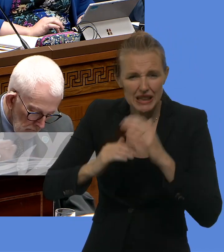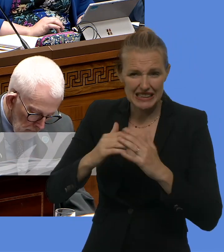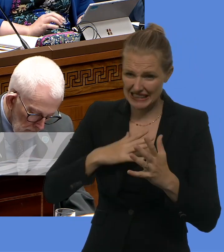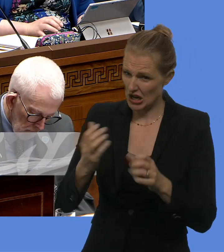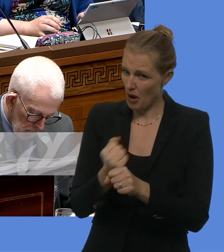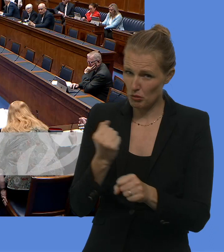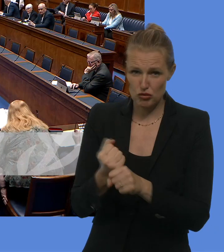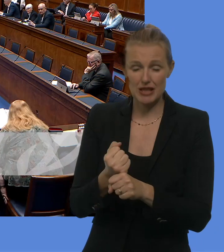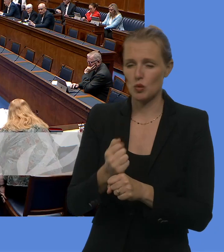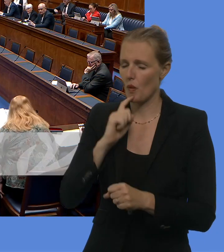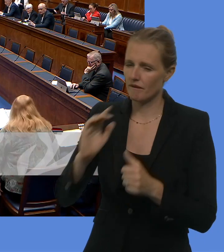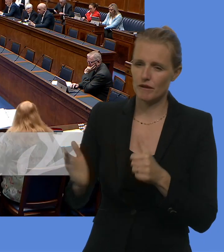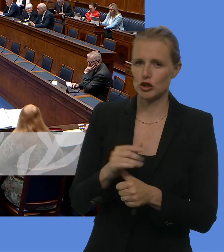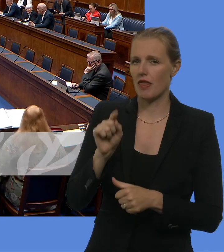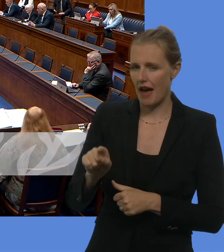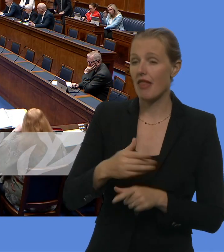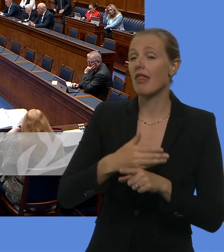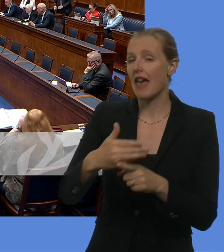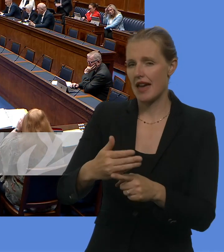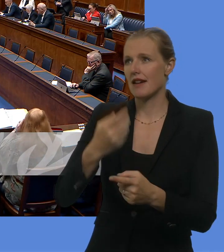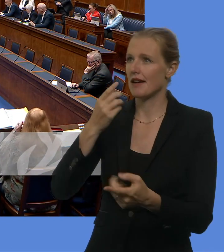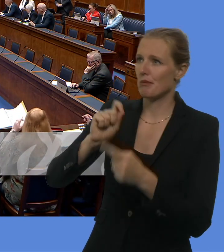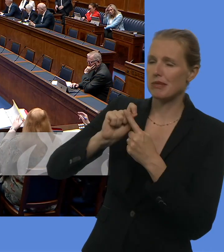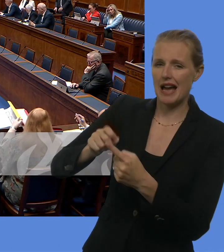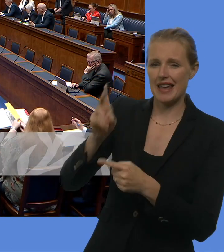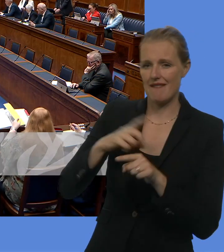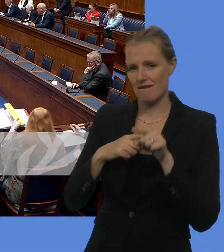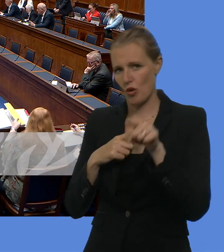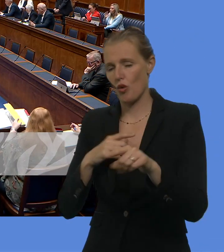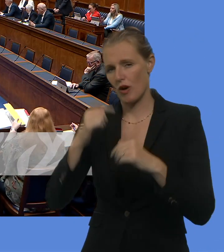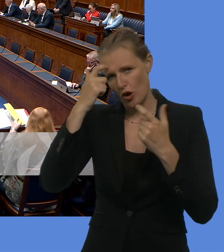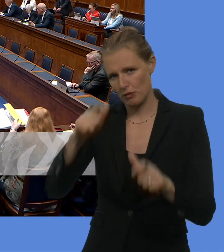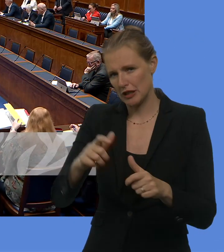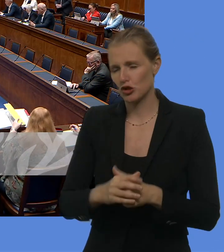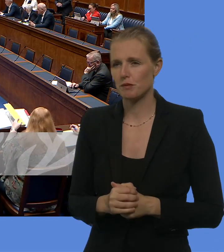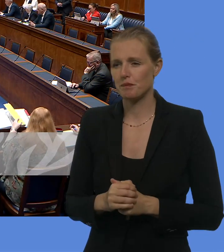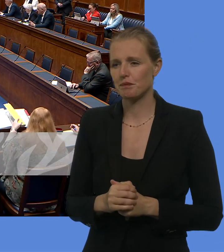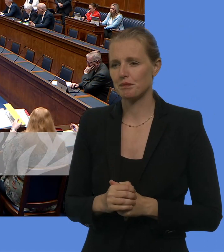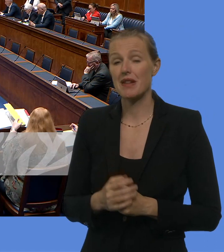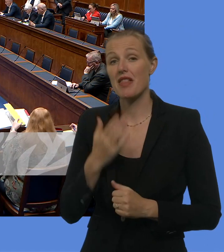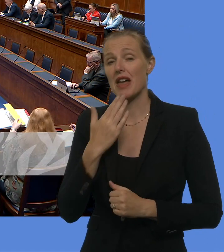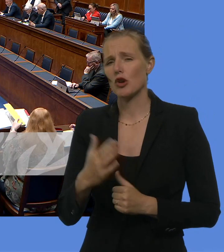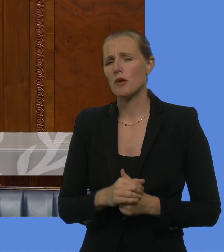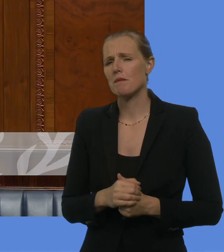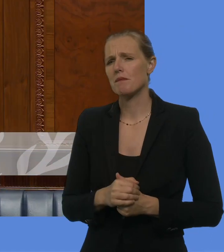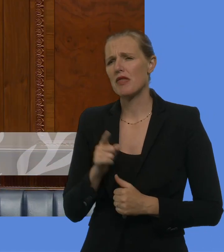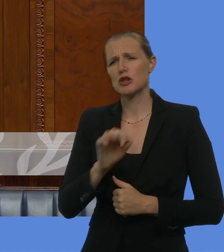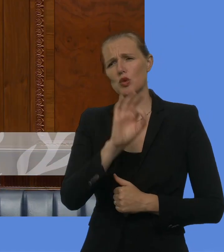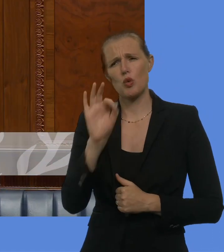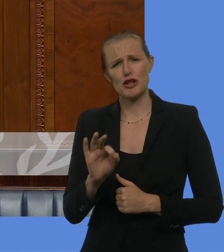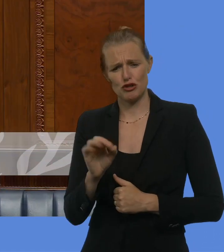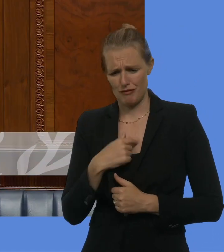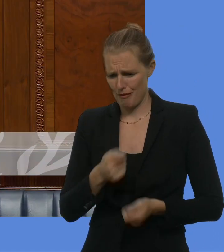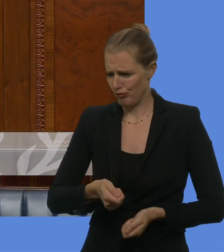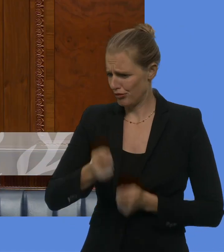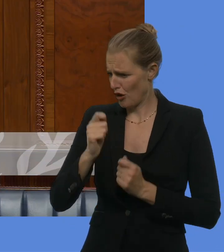upgrade. Mr Bradley. Thank you, Deputy Speaker. Thank you very much for your answer, Minister. Minister, I raised this question quite some